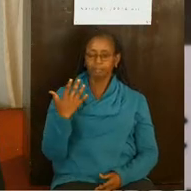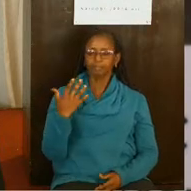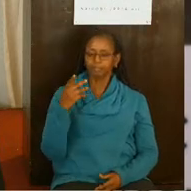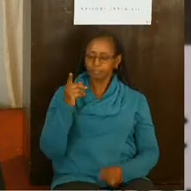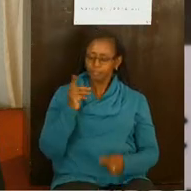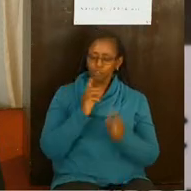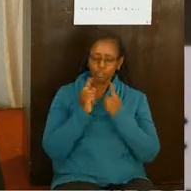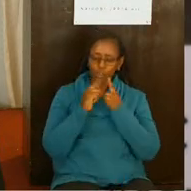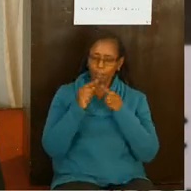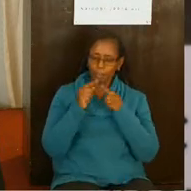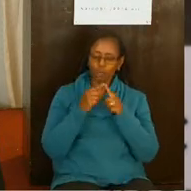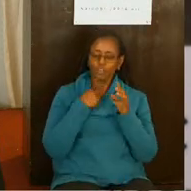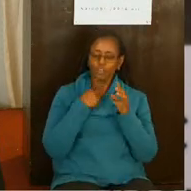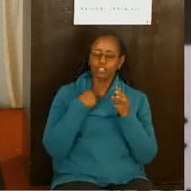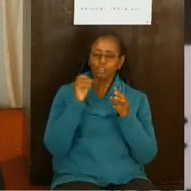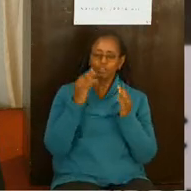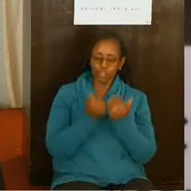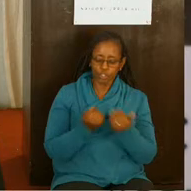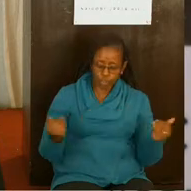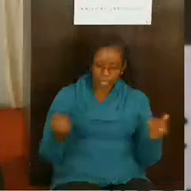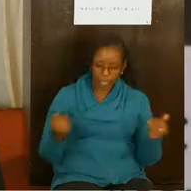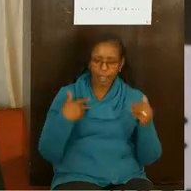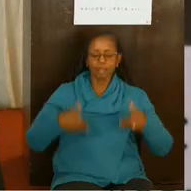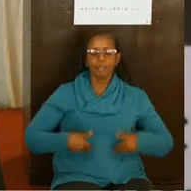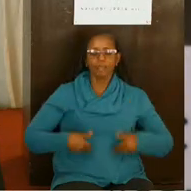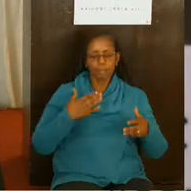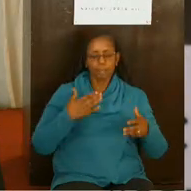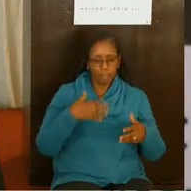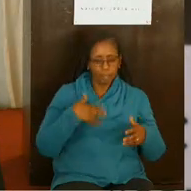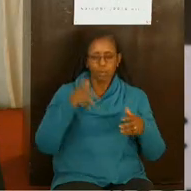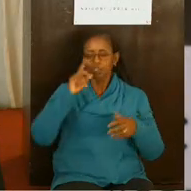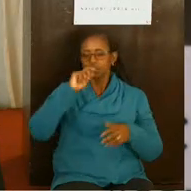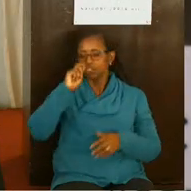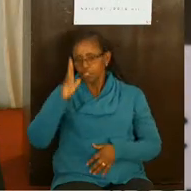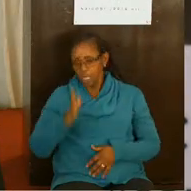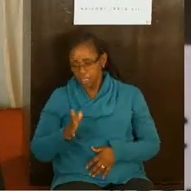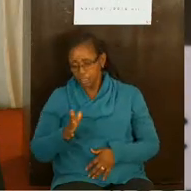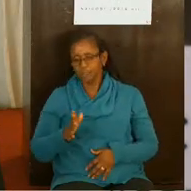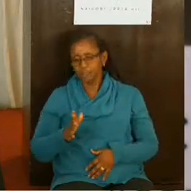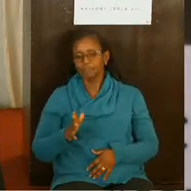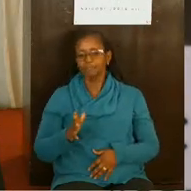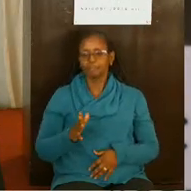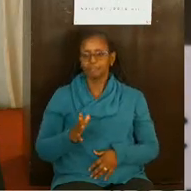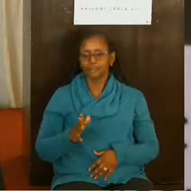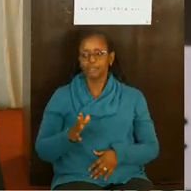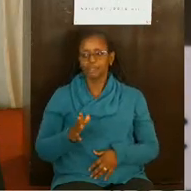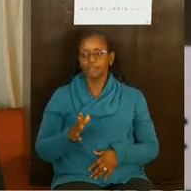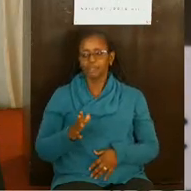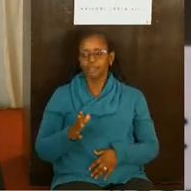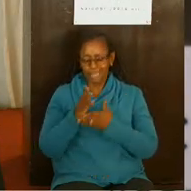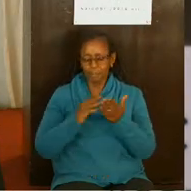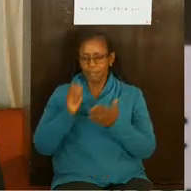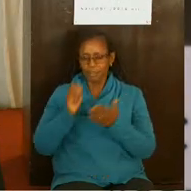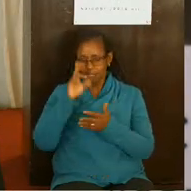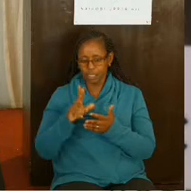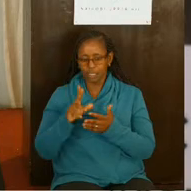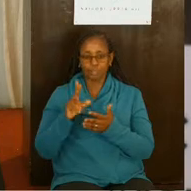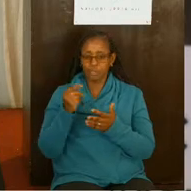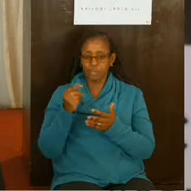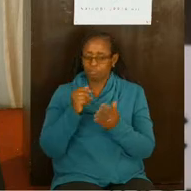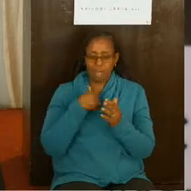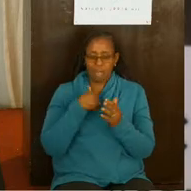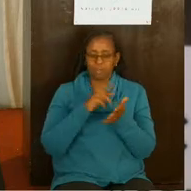children of young people of teachers some teachers of course we don't have resources like the unions